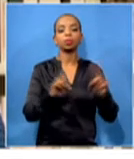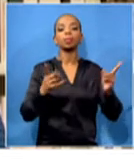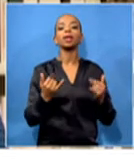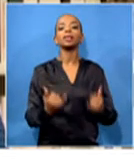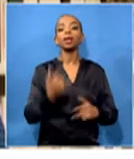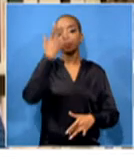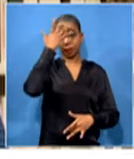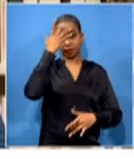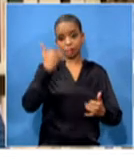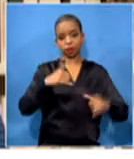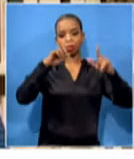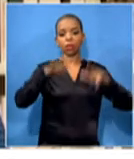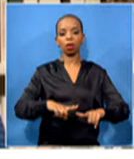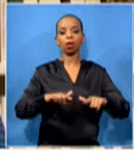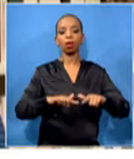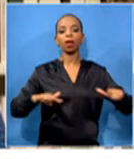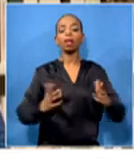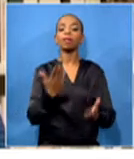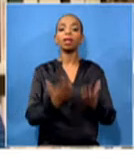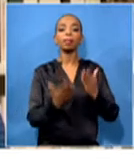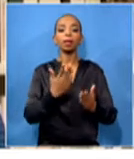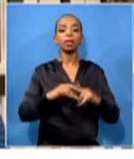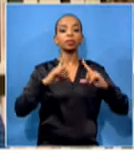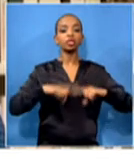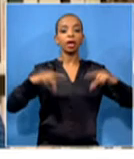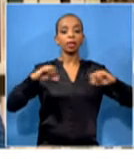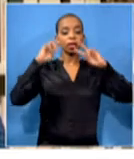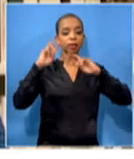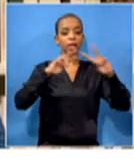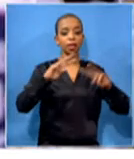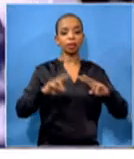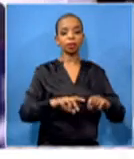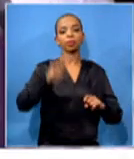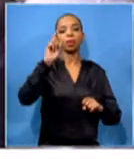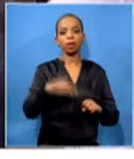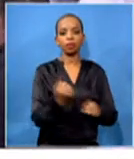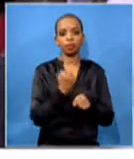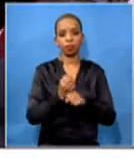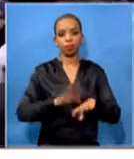maybe challenge studies will have to be considered. But we felt it's too early today to do that.